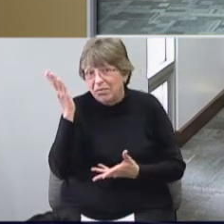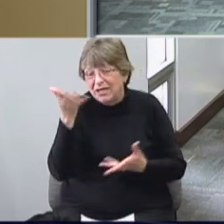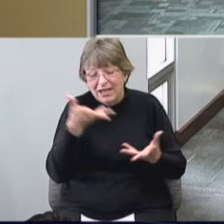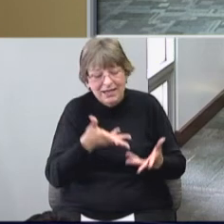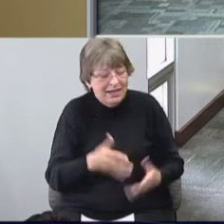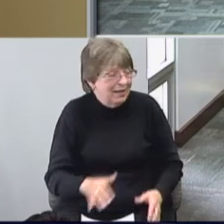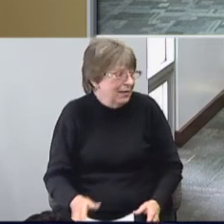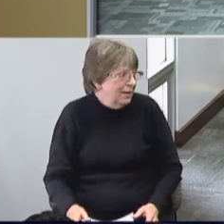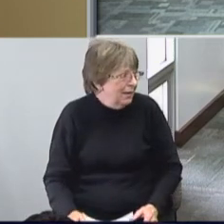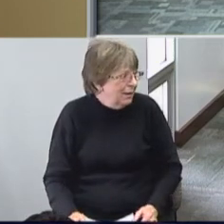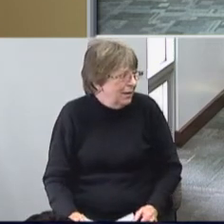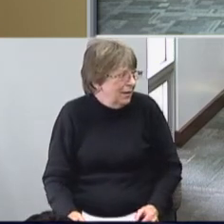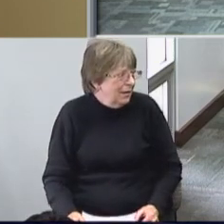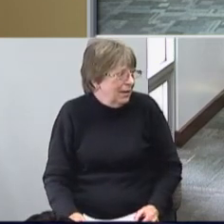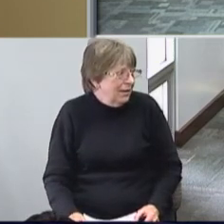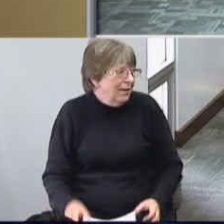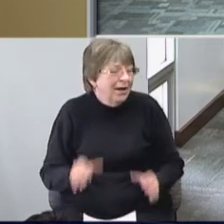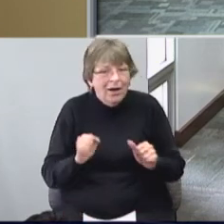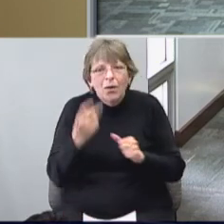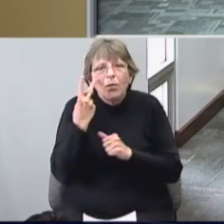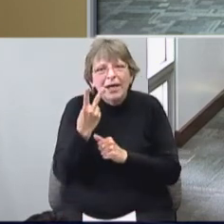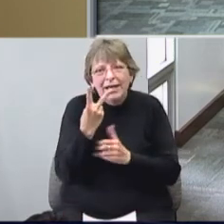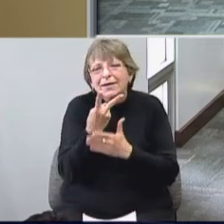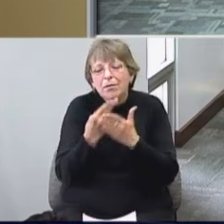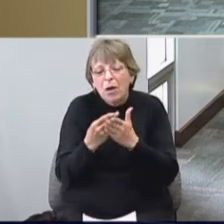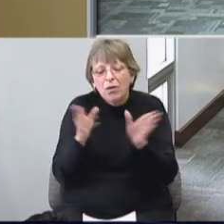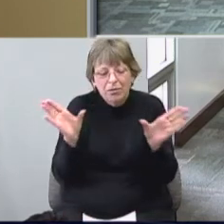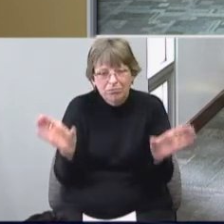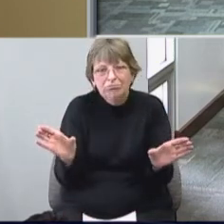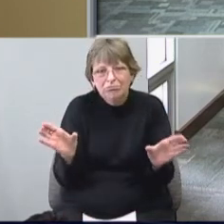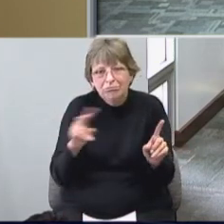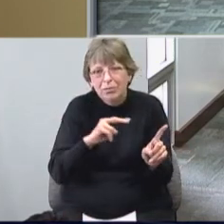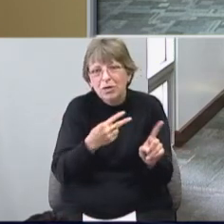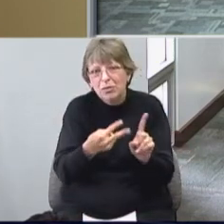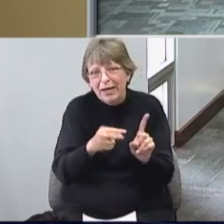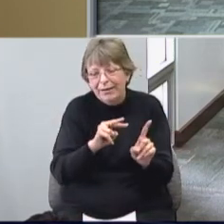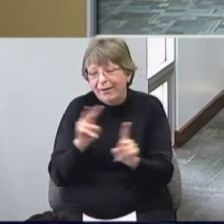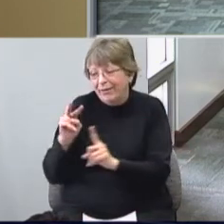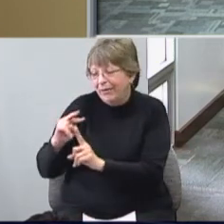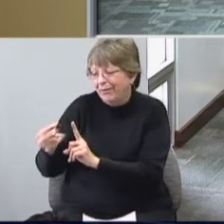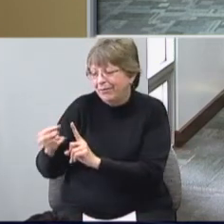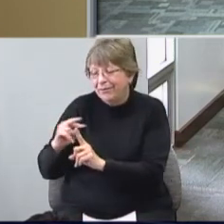cases where we can see both sides. Mhm. It's really very tough.